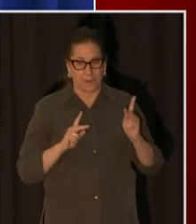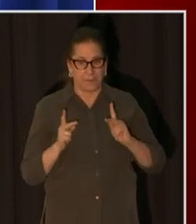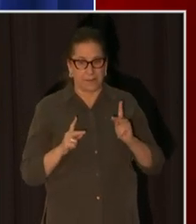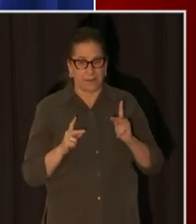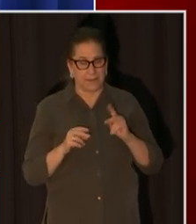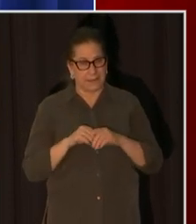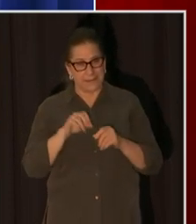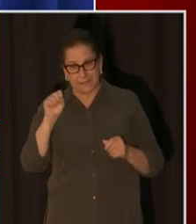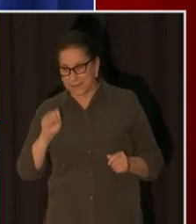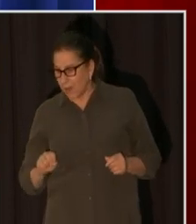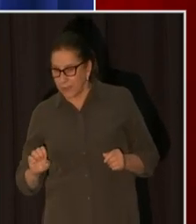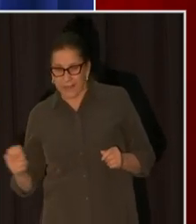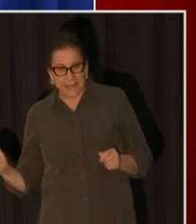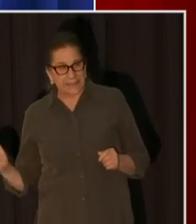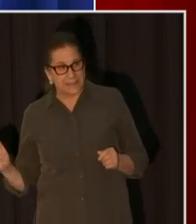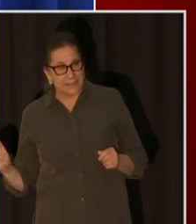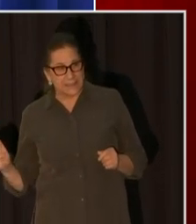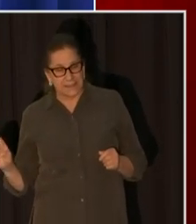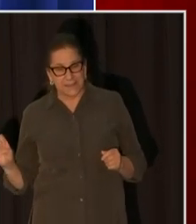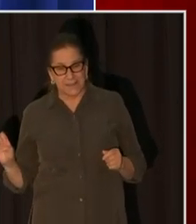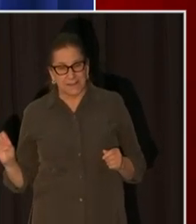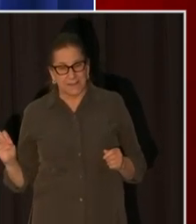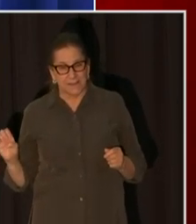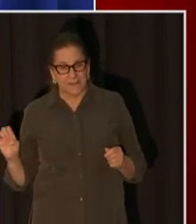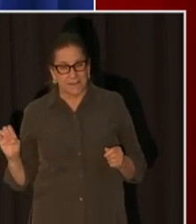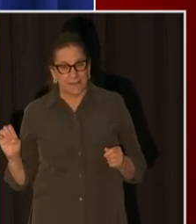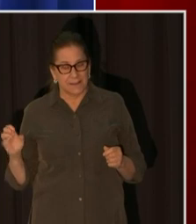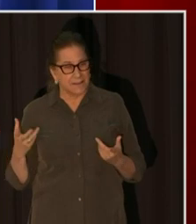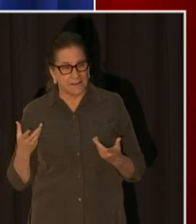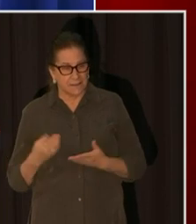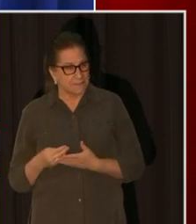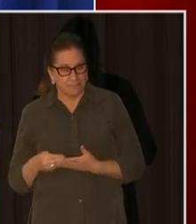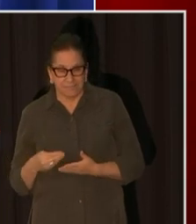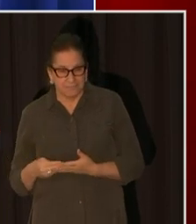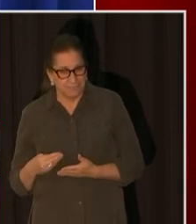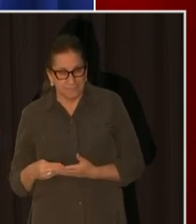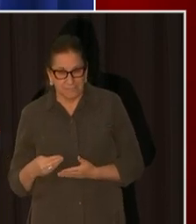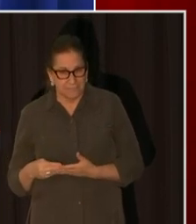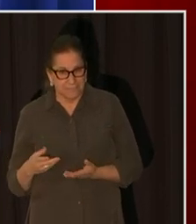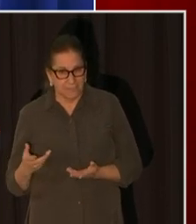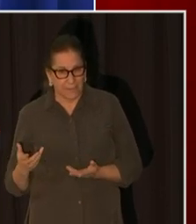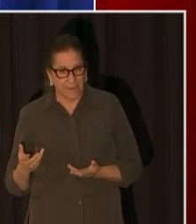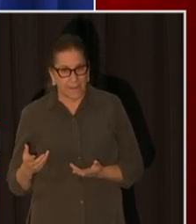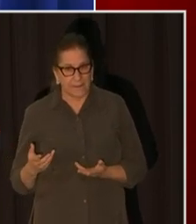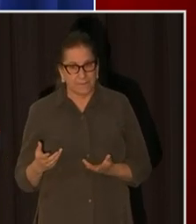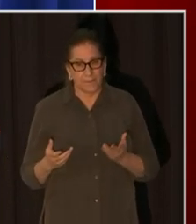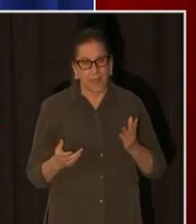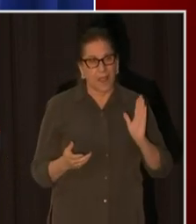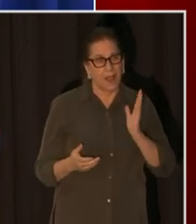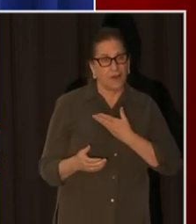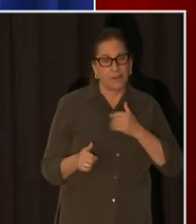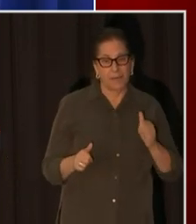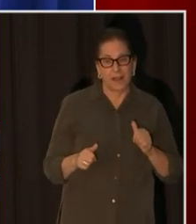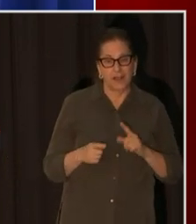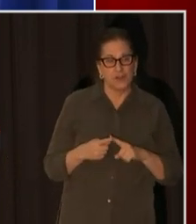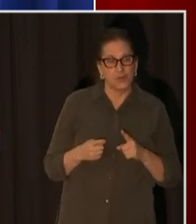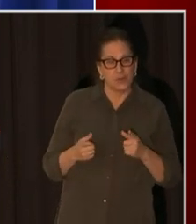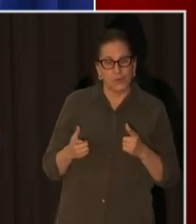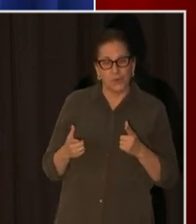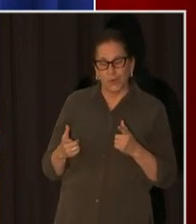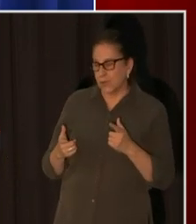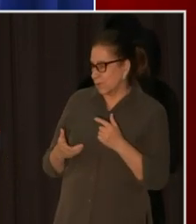to capital, changed. And I think that when those relationships are different, and when businesses have that